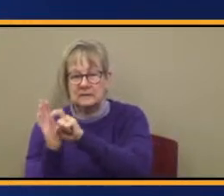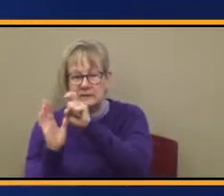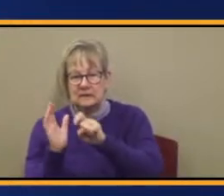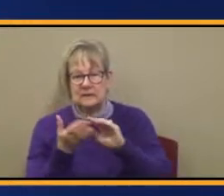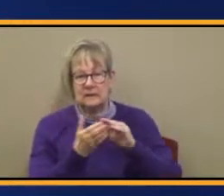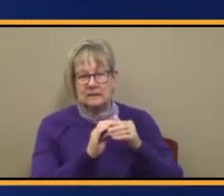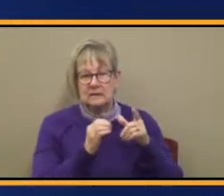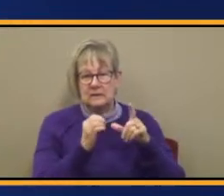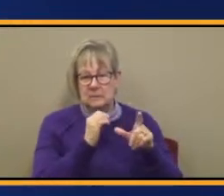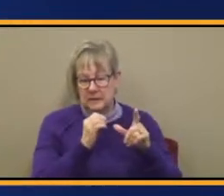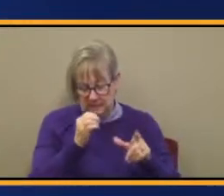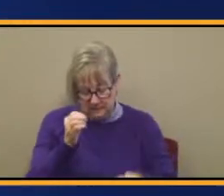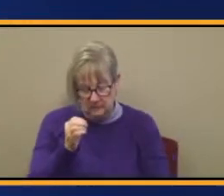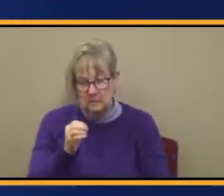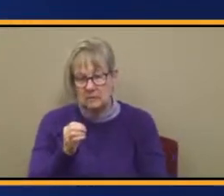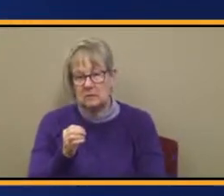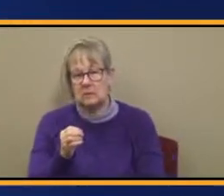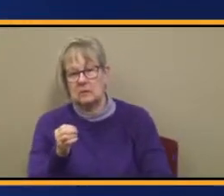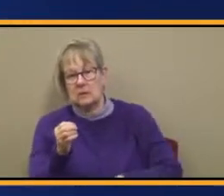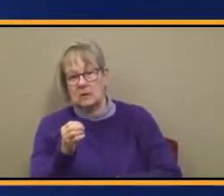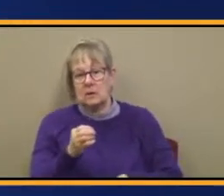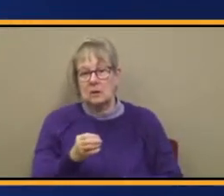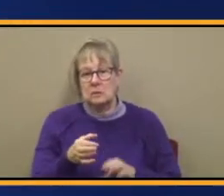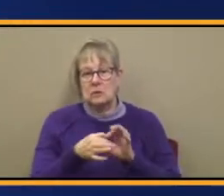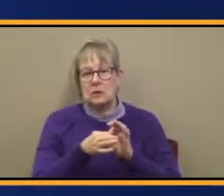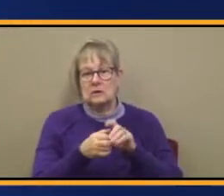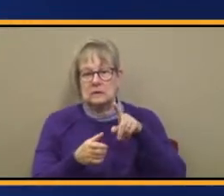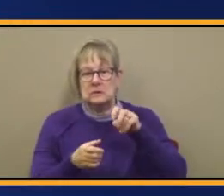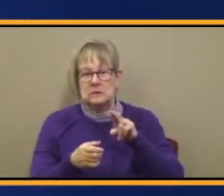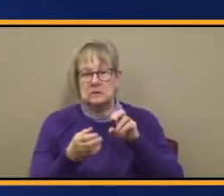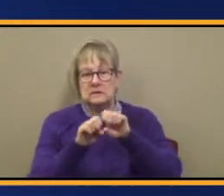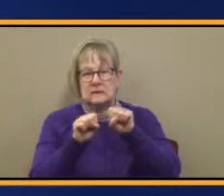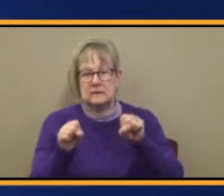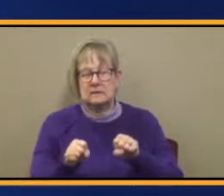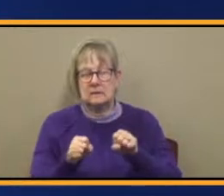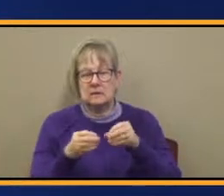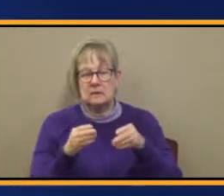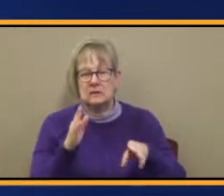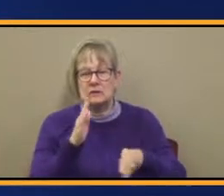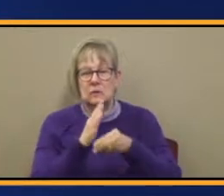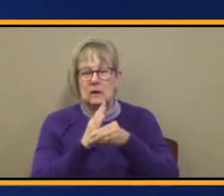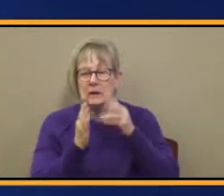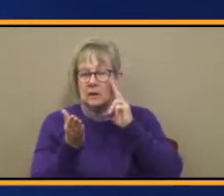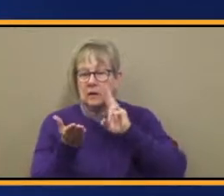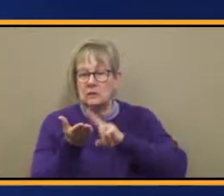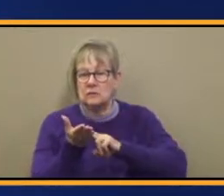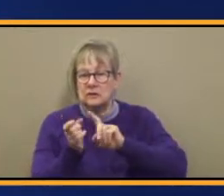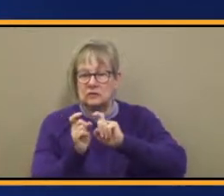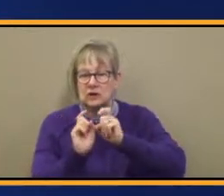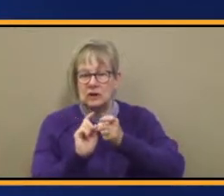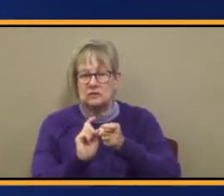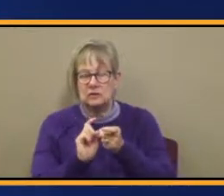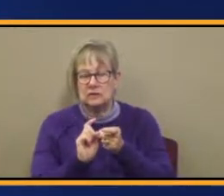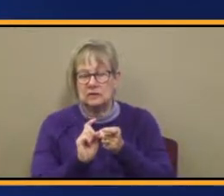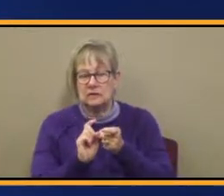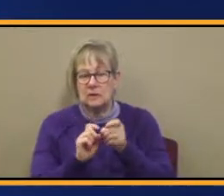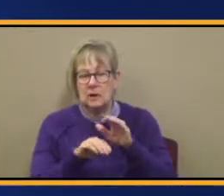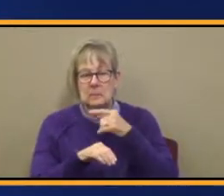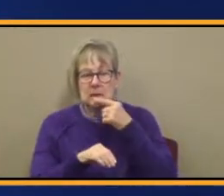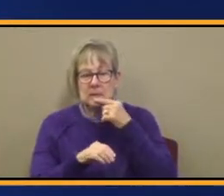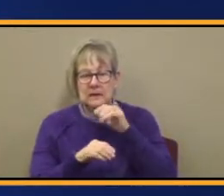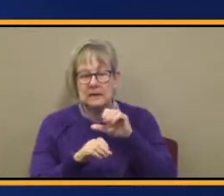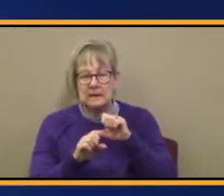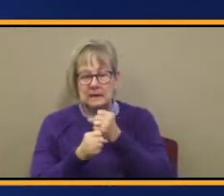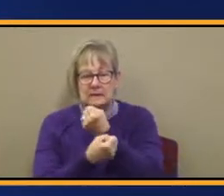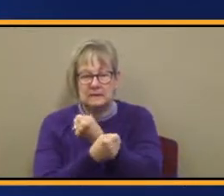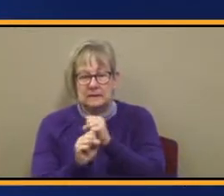is in regards to the failure to appear system. The resolution and amendment is to add the contract changes by the Department of Public Safety mandated